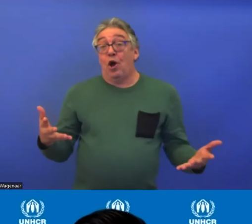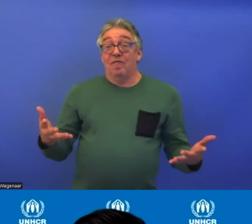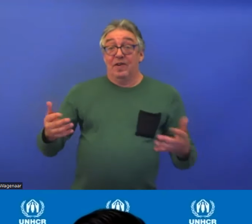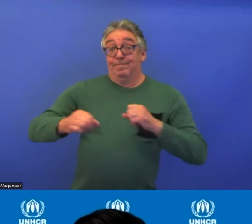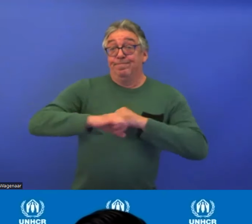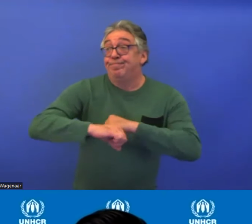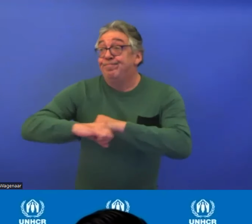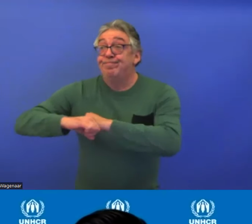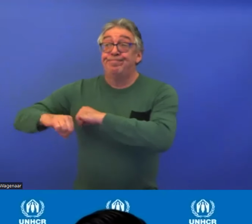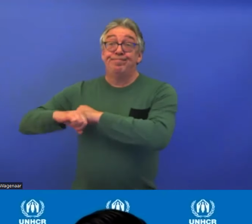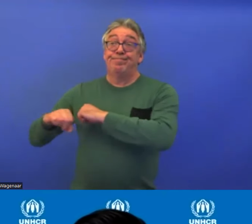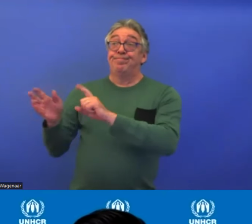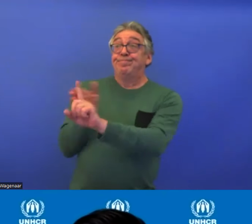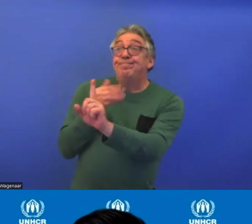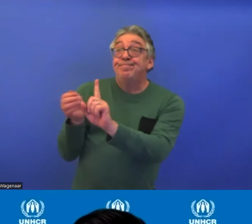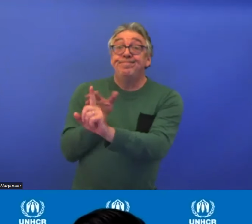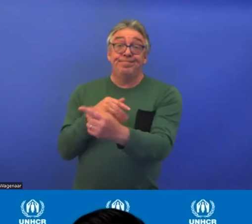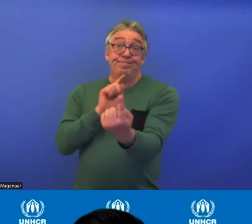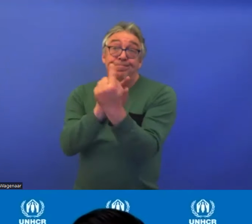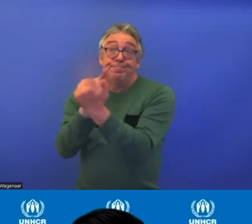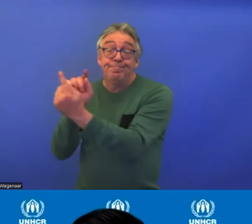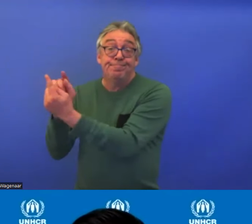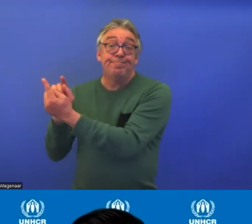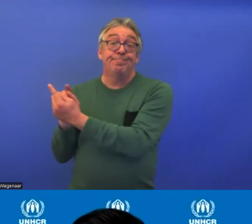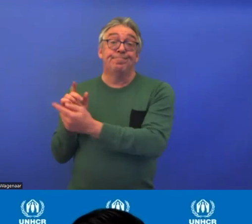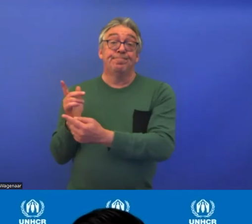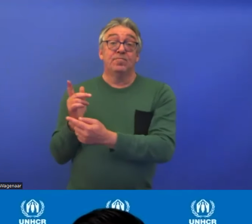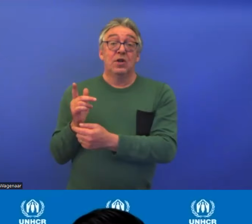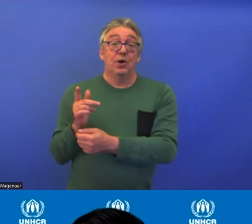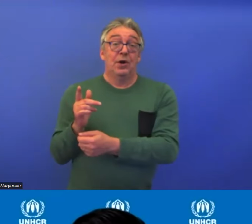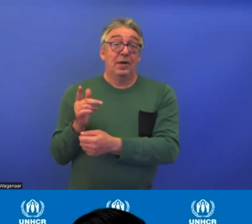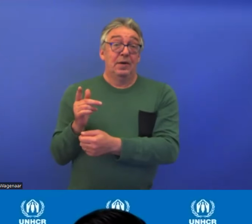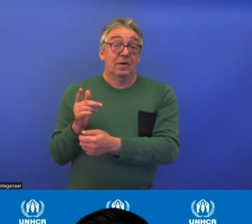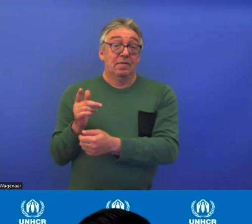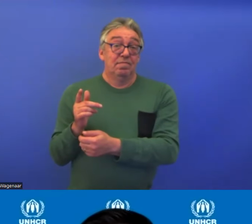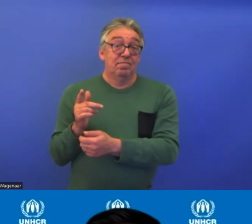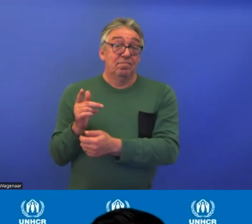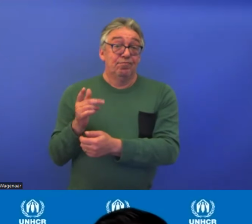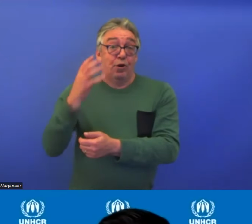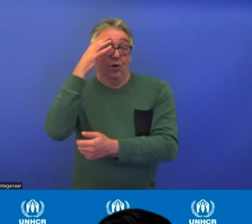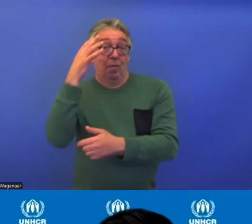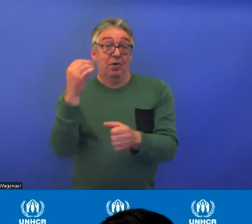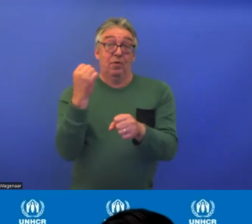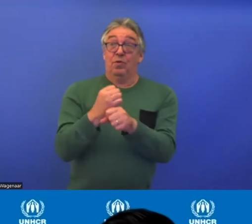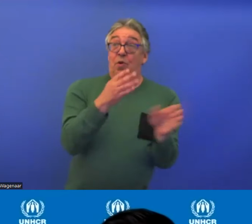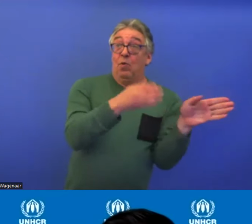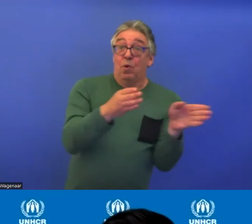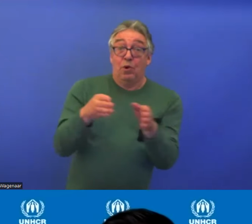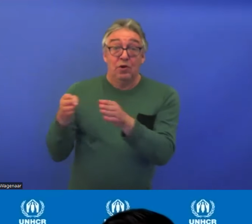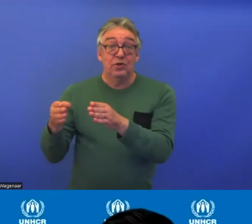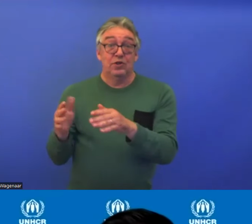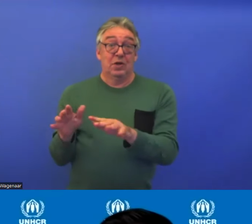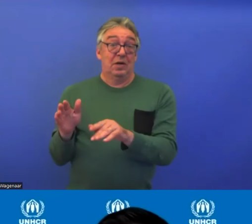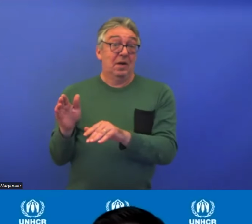national legislators and national officials. I can share in the chat the